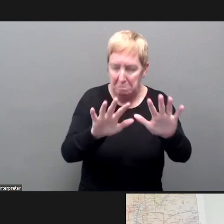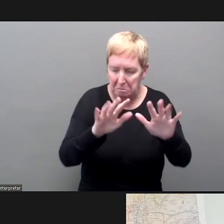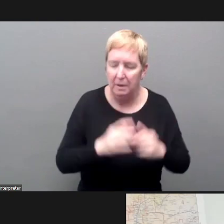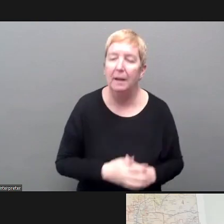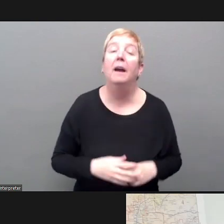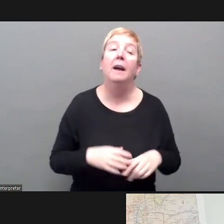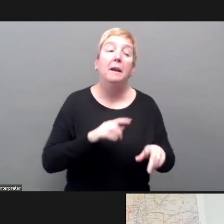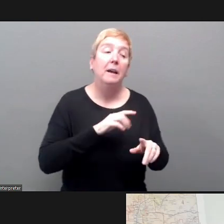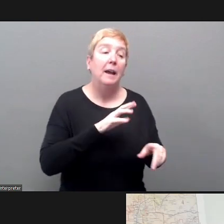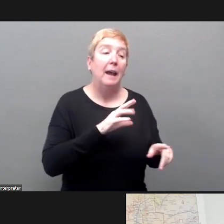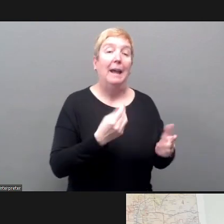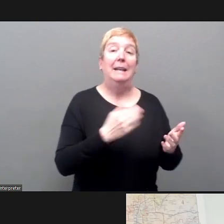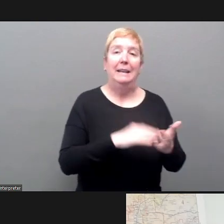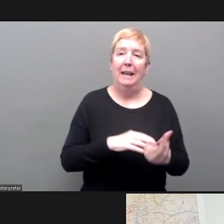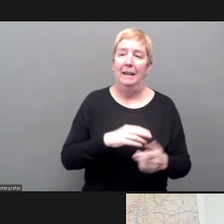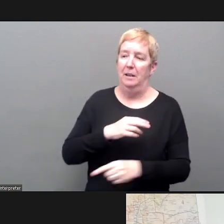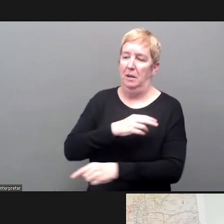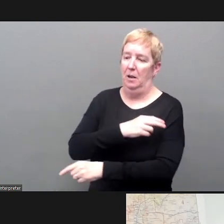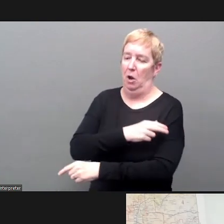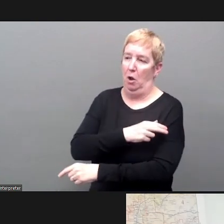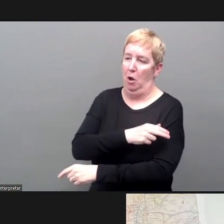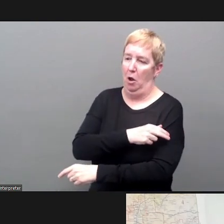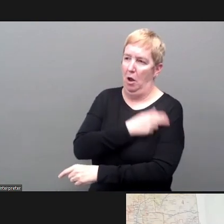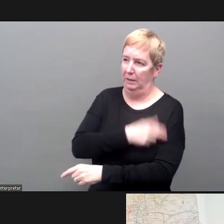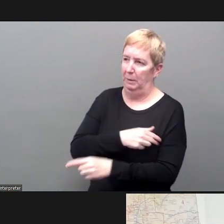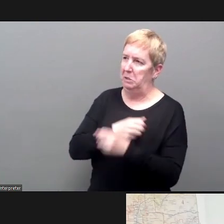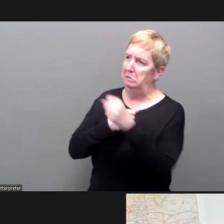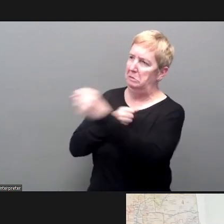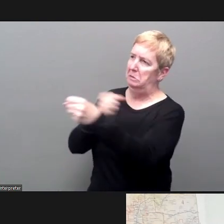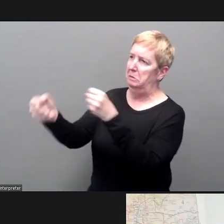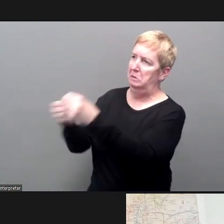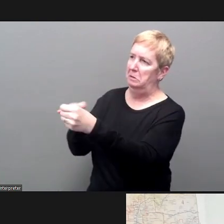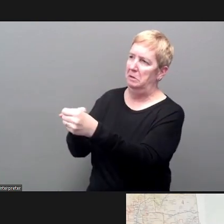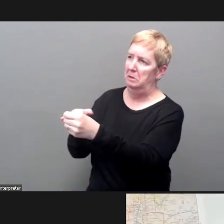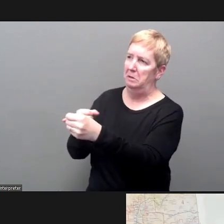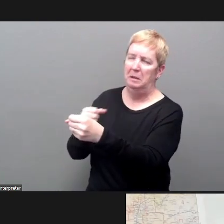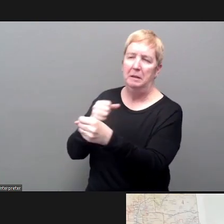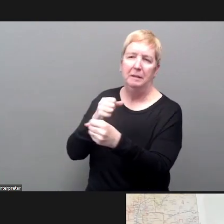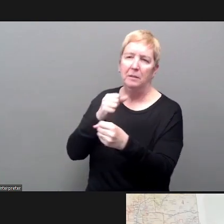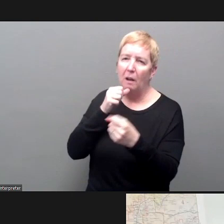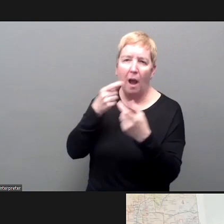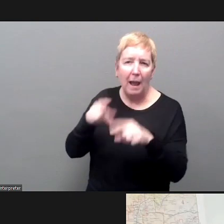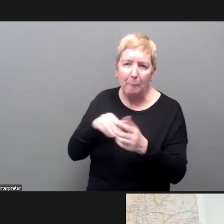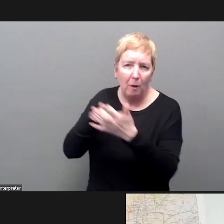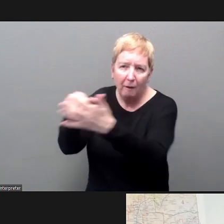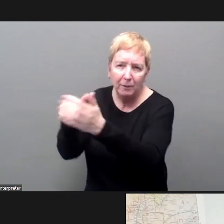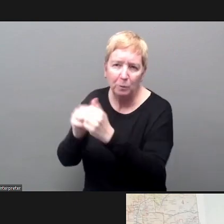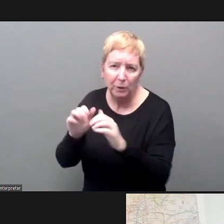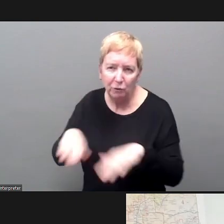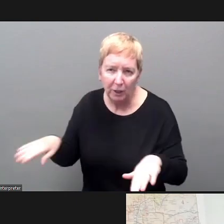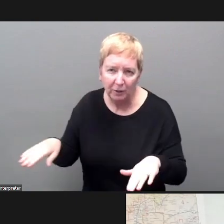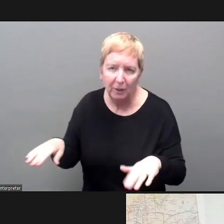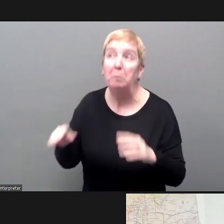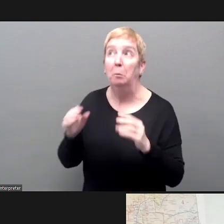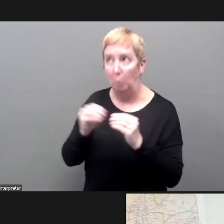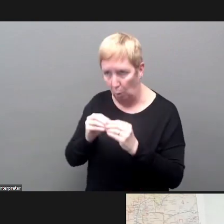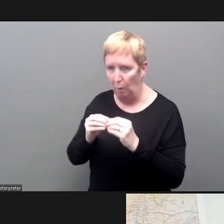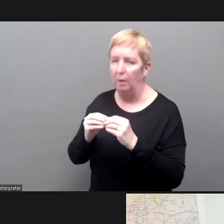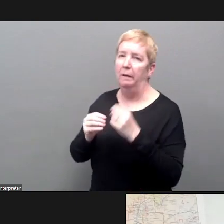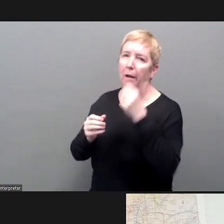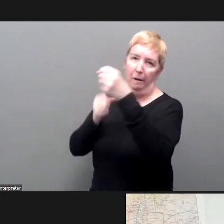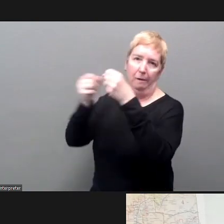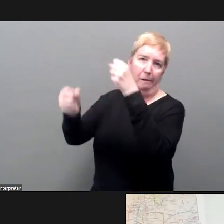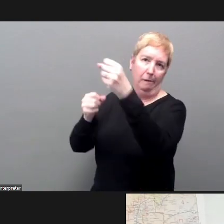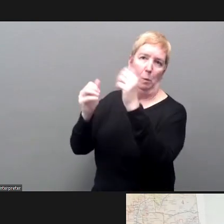hospitalizations are far less prevalent in kids than they are in adults. I think though, learning to live with COVID in schools, in my